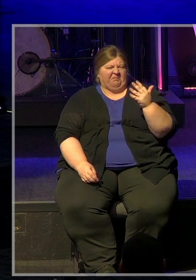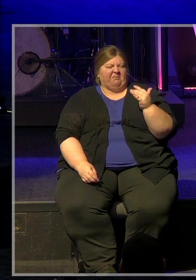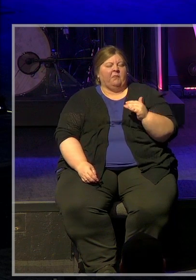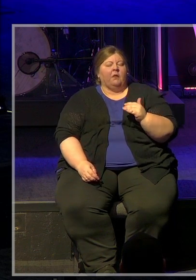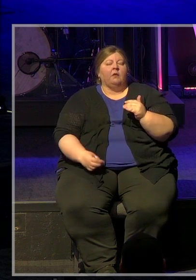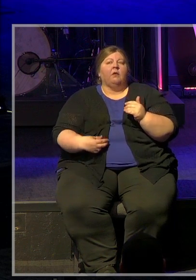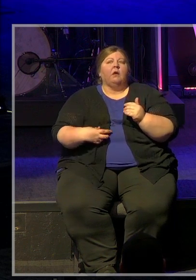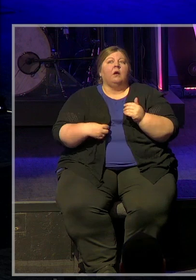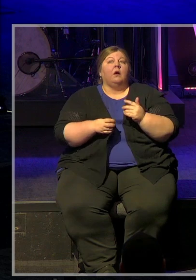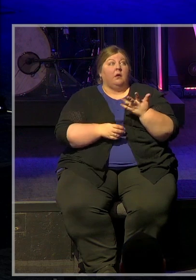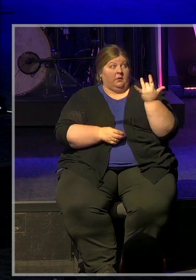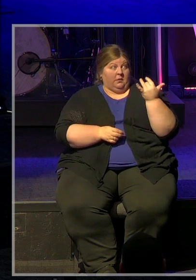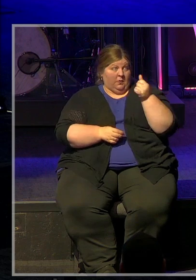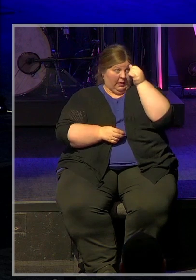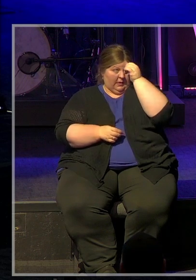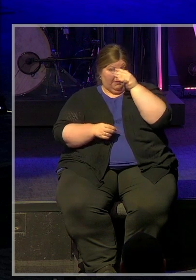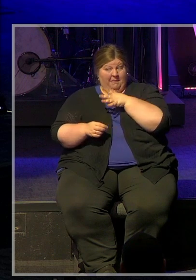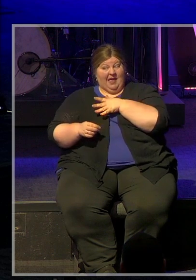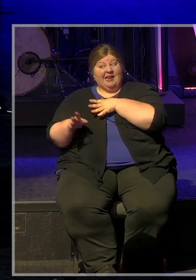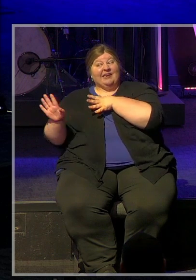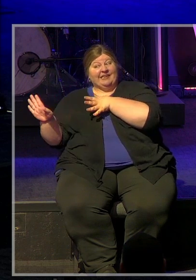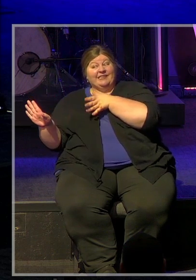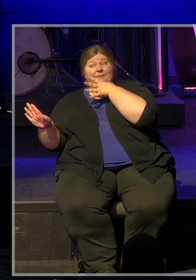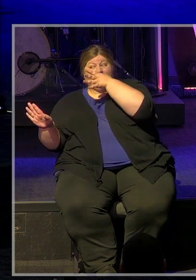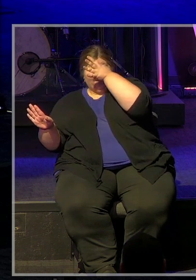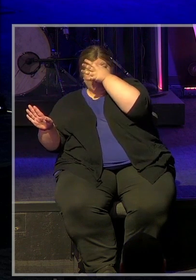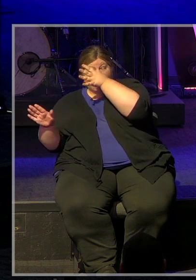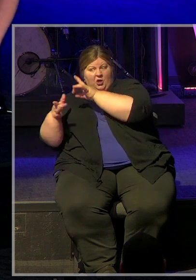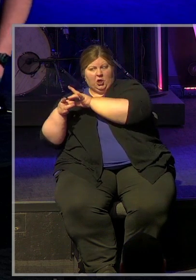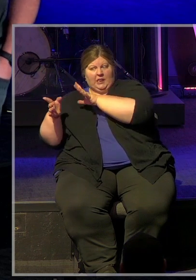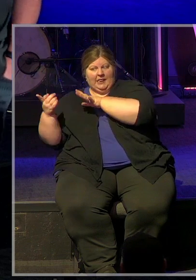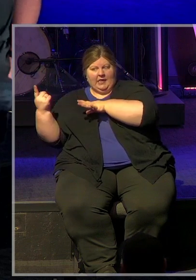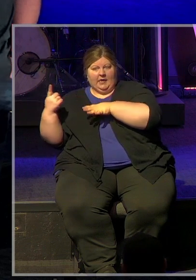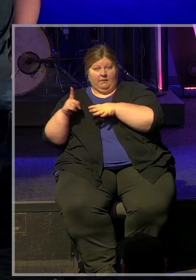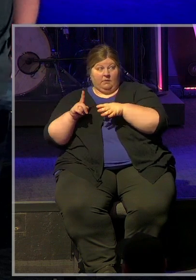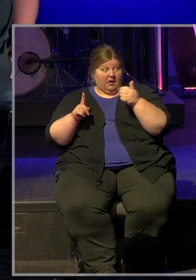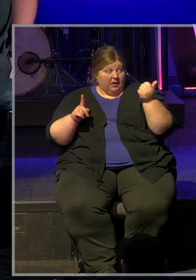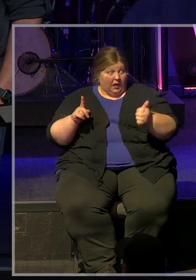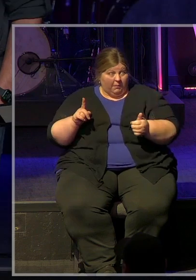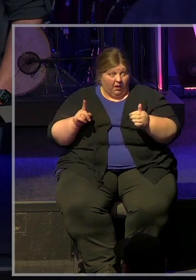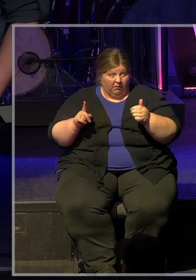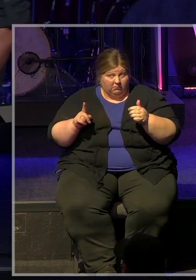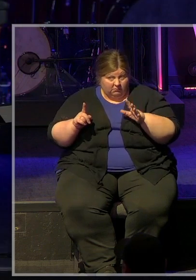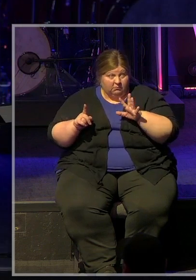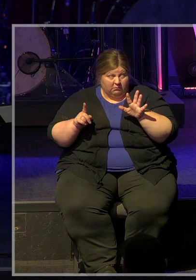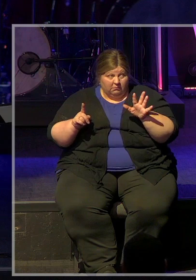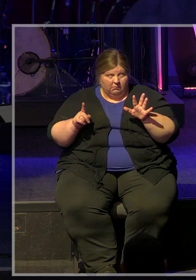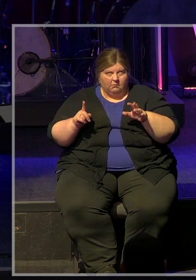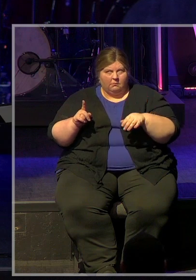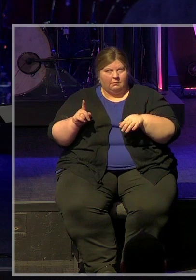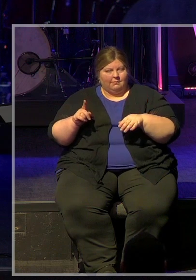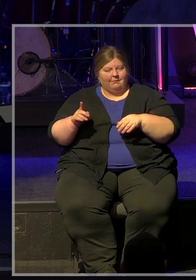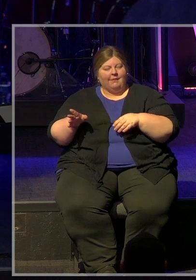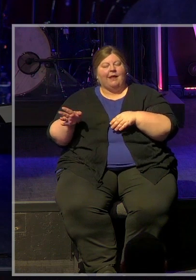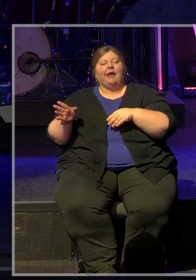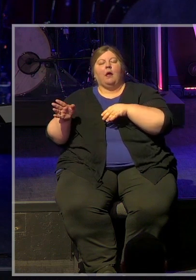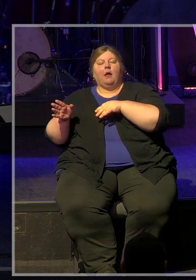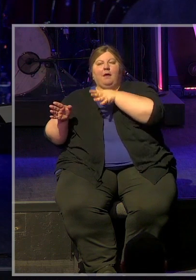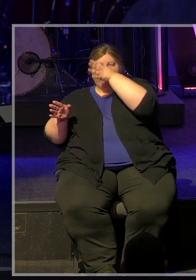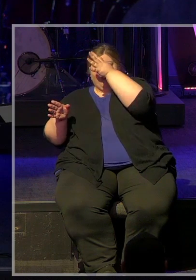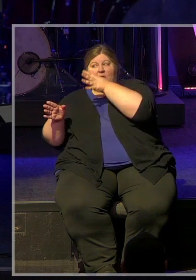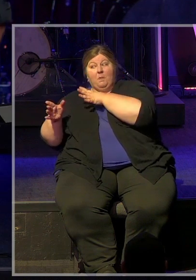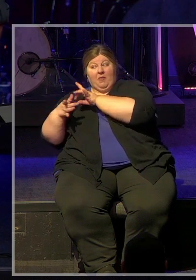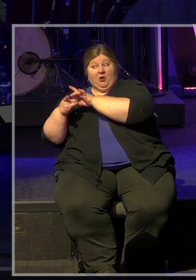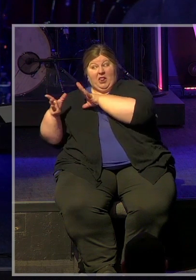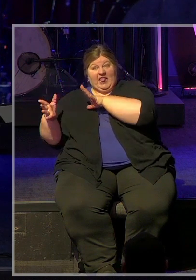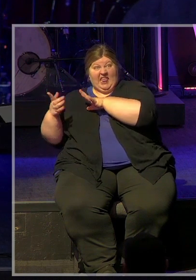it says this. That is why a man leaves his father and mother. Can I get an amen on that at all for anybody? Okay. That's why a man leaves his father